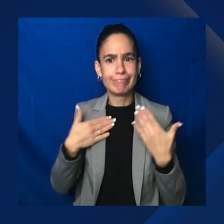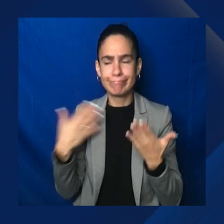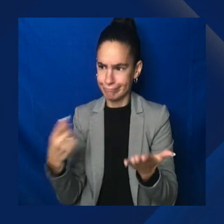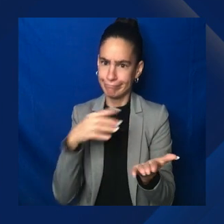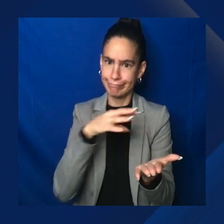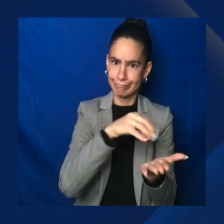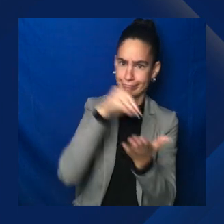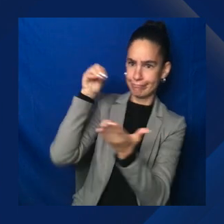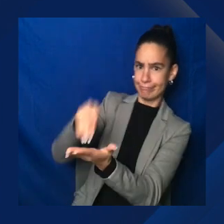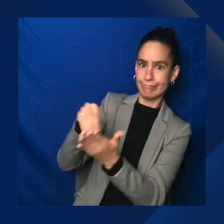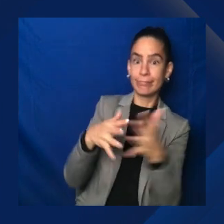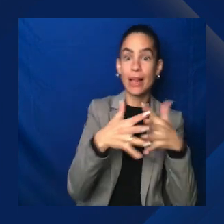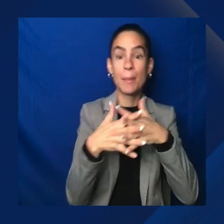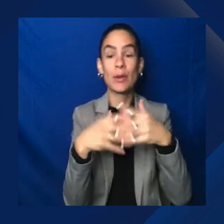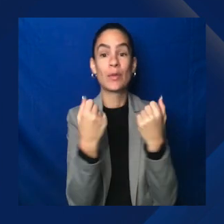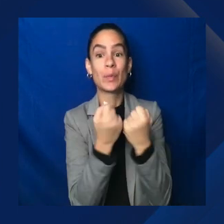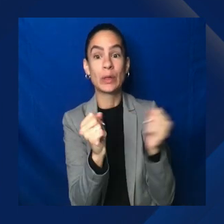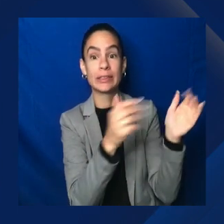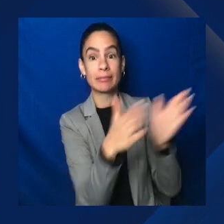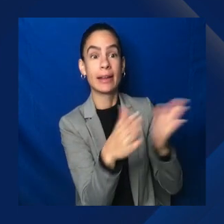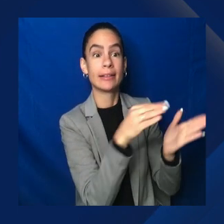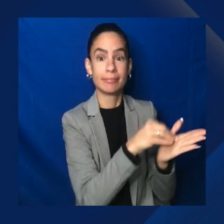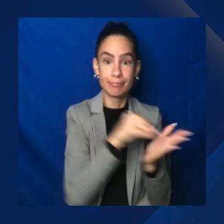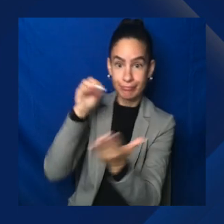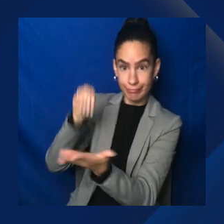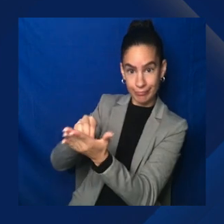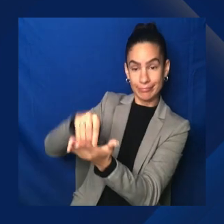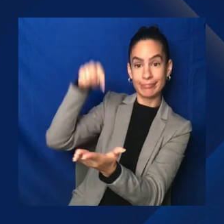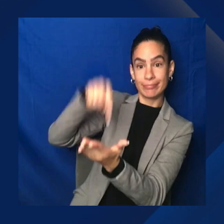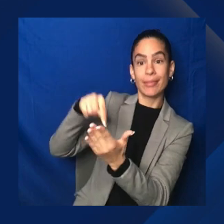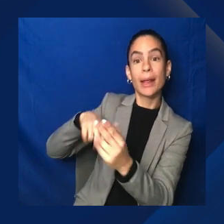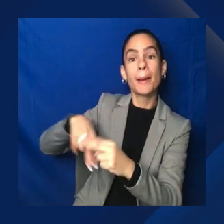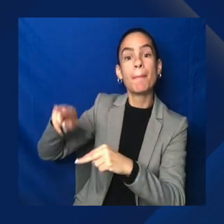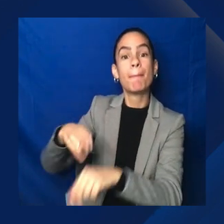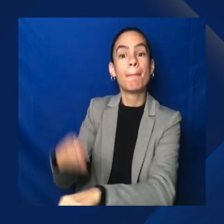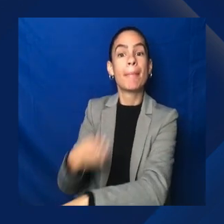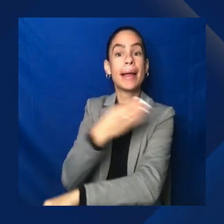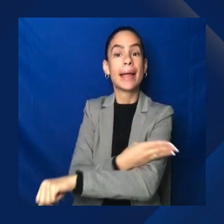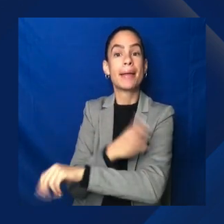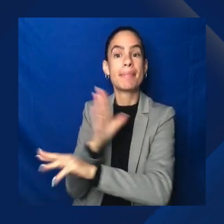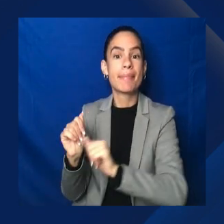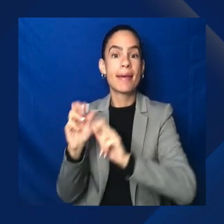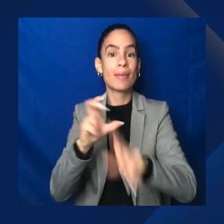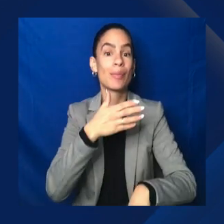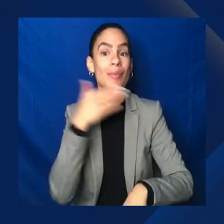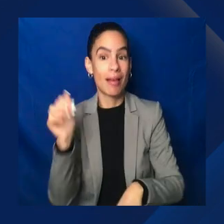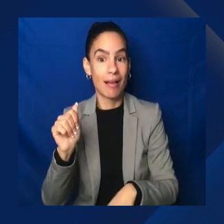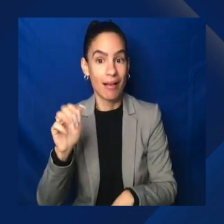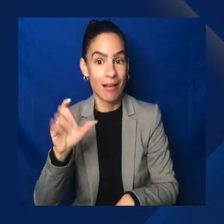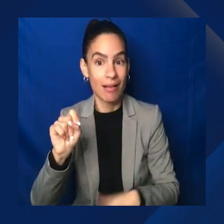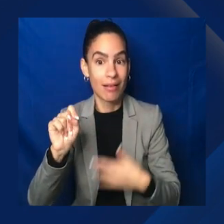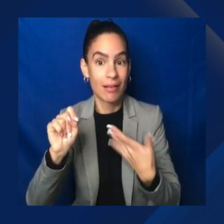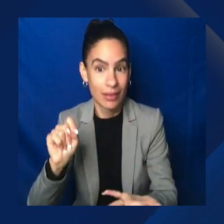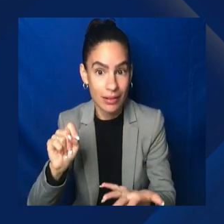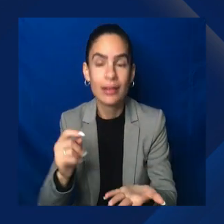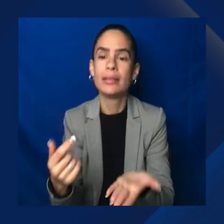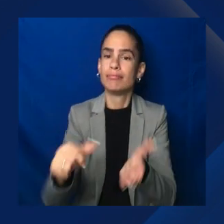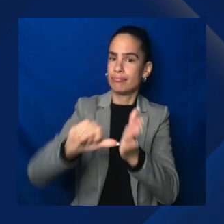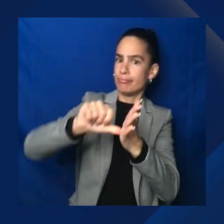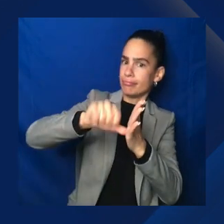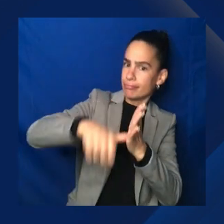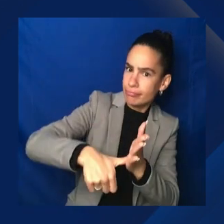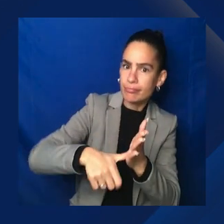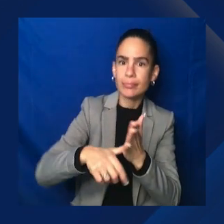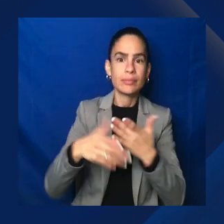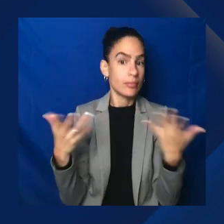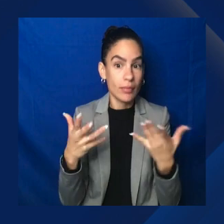And as my colleagues have said, these provisions in this bill will save mothers' lives and save families. Thank